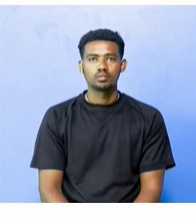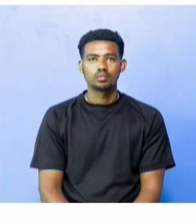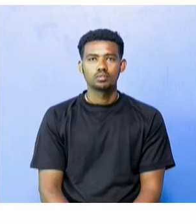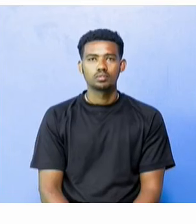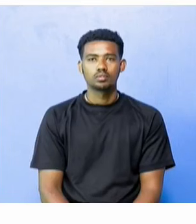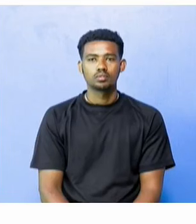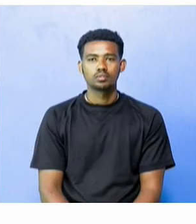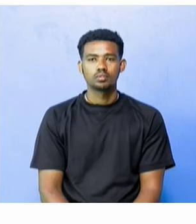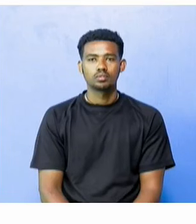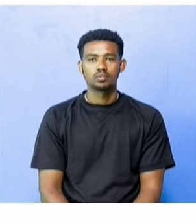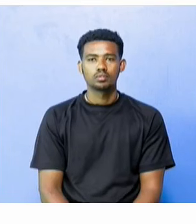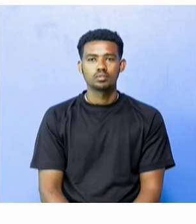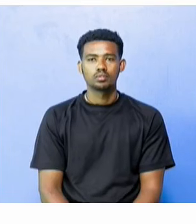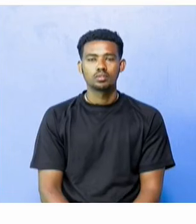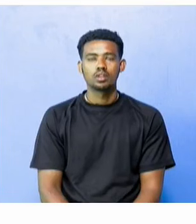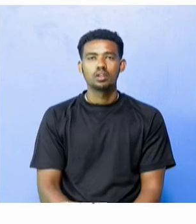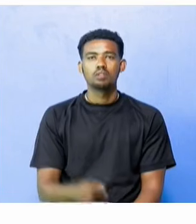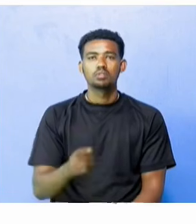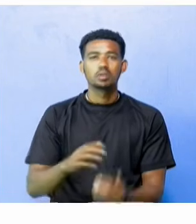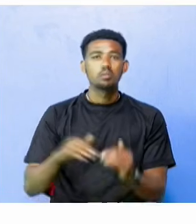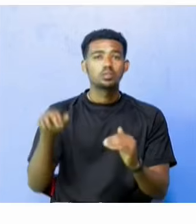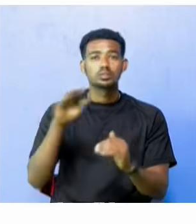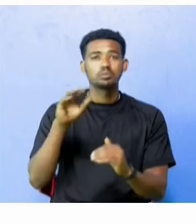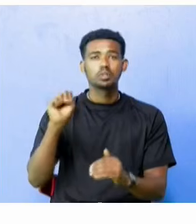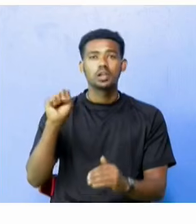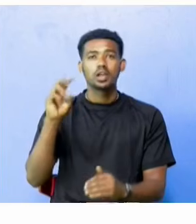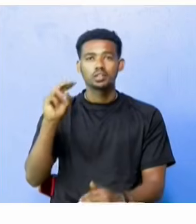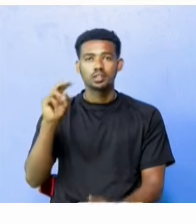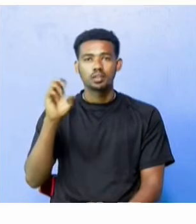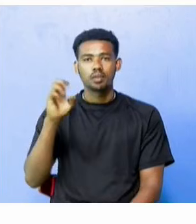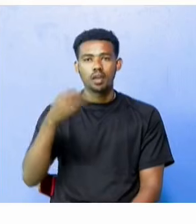heavier, and heaviest.